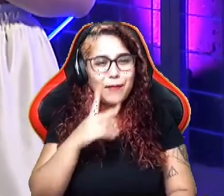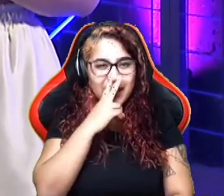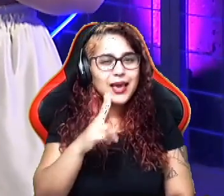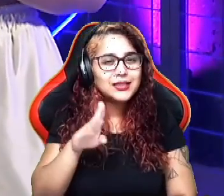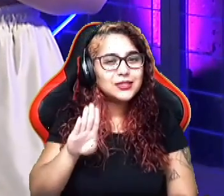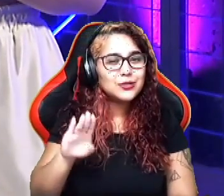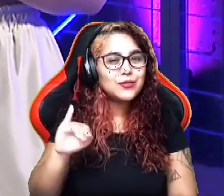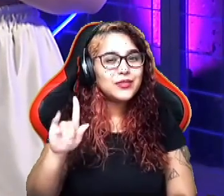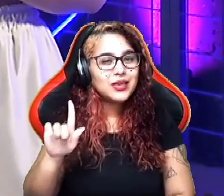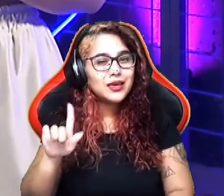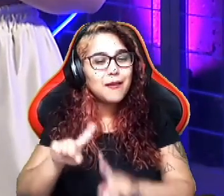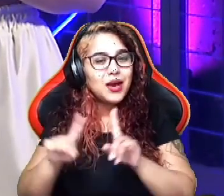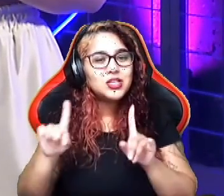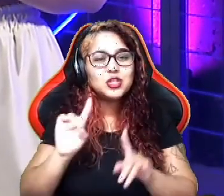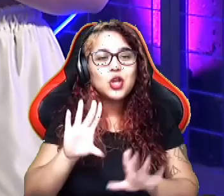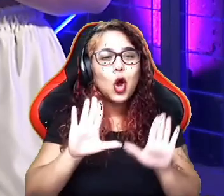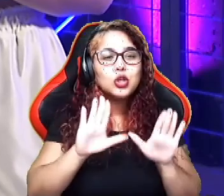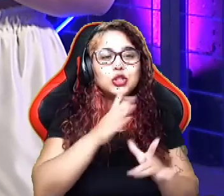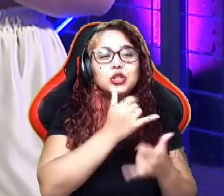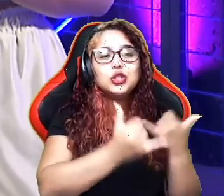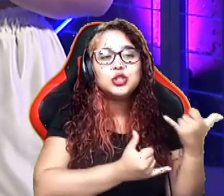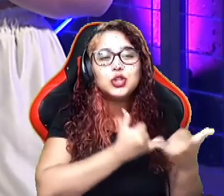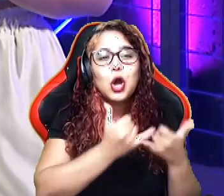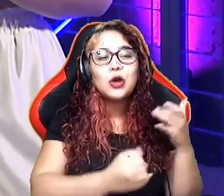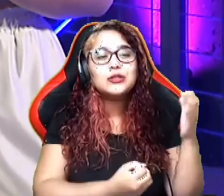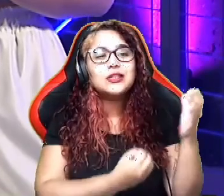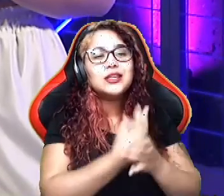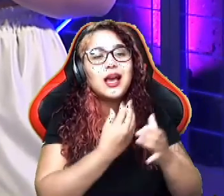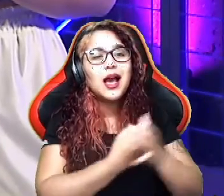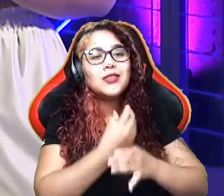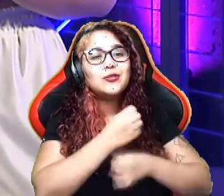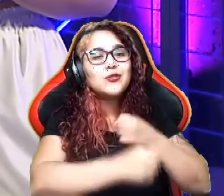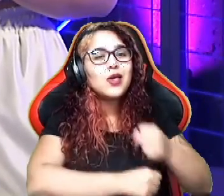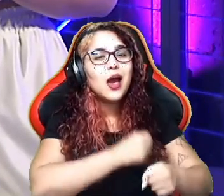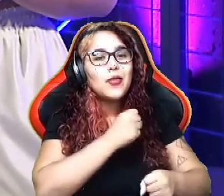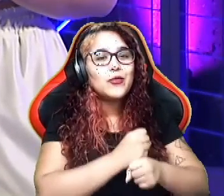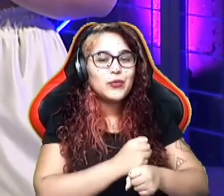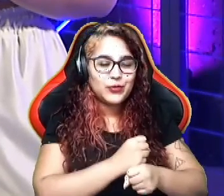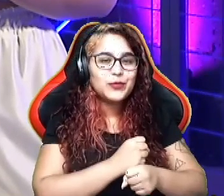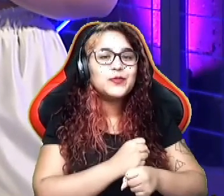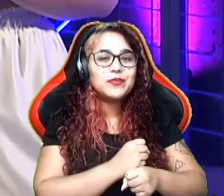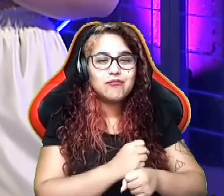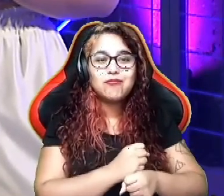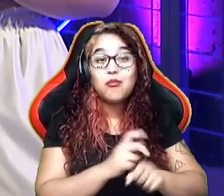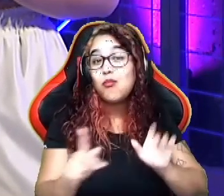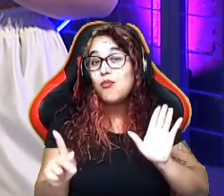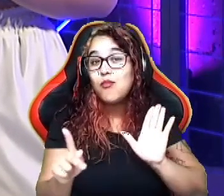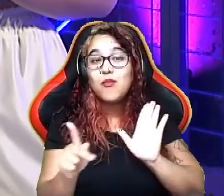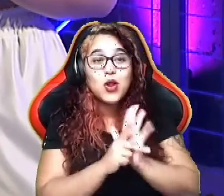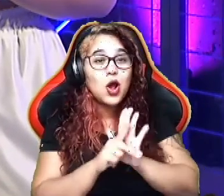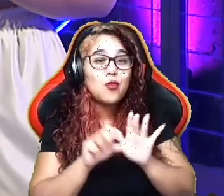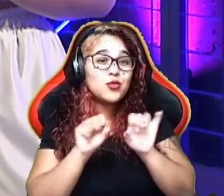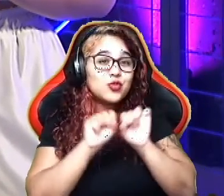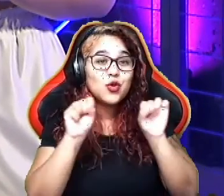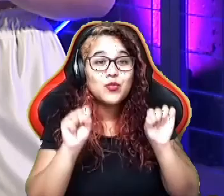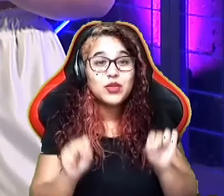something like a big festival, just games that were developed in the last few years for